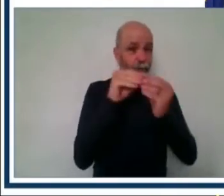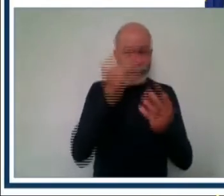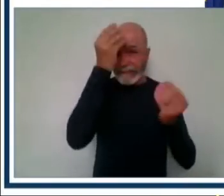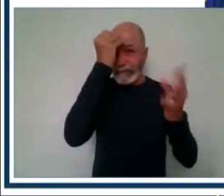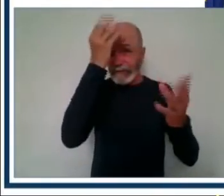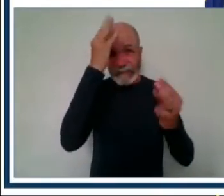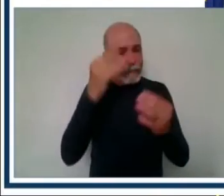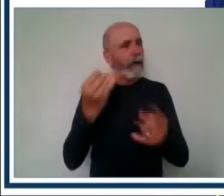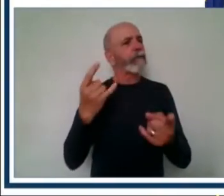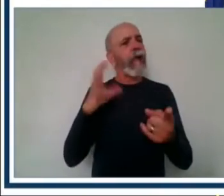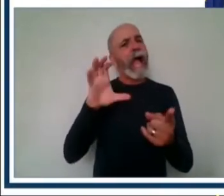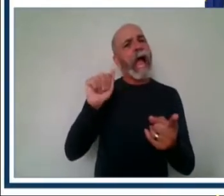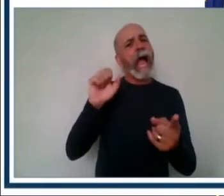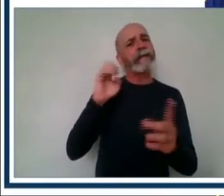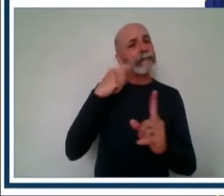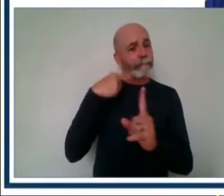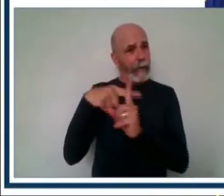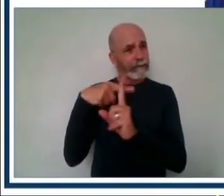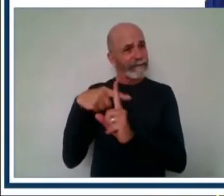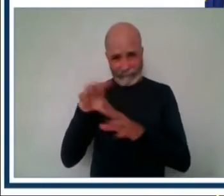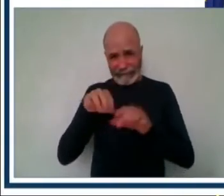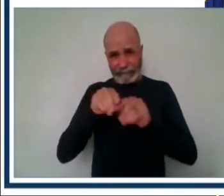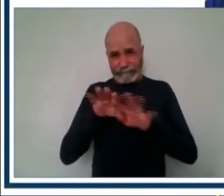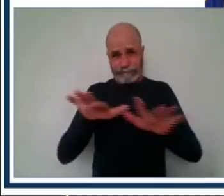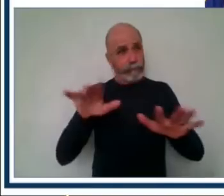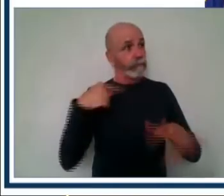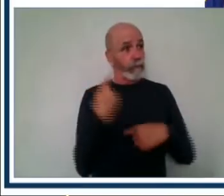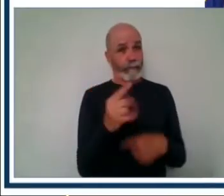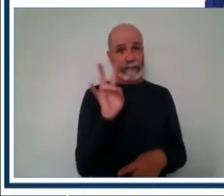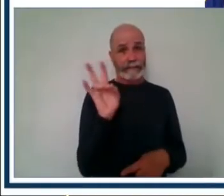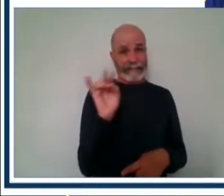our new cases close contacts of existing cases,